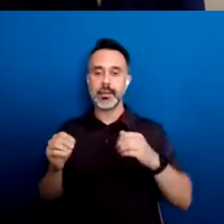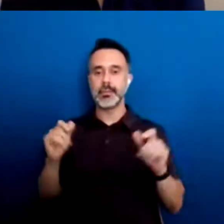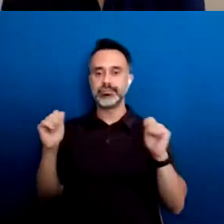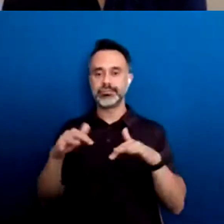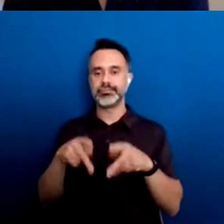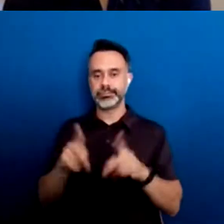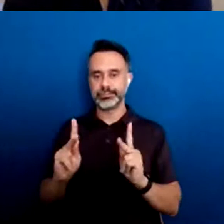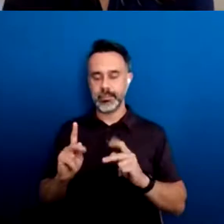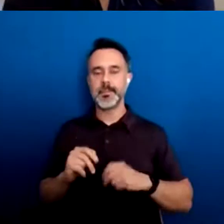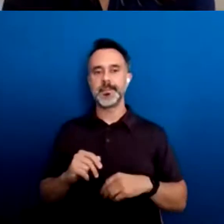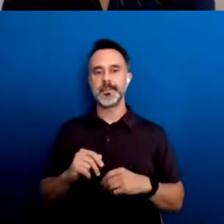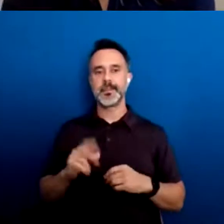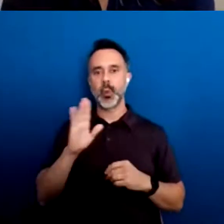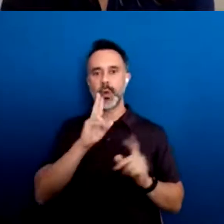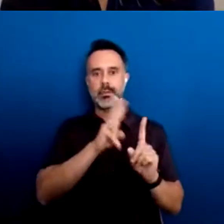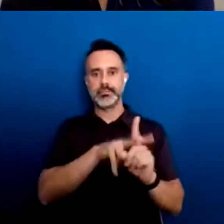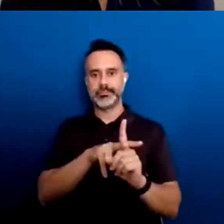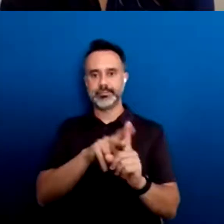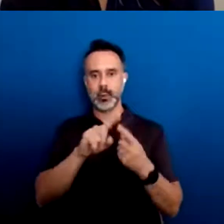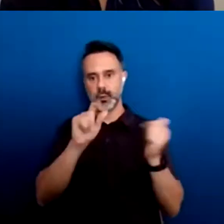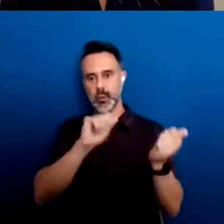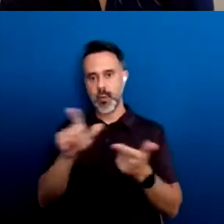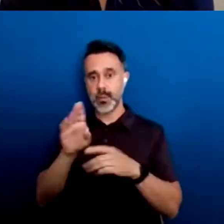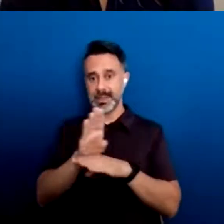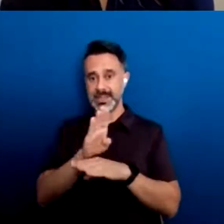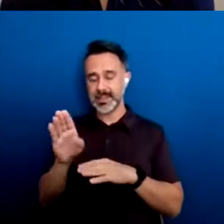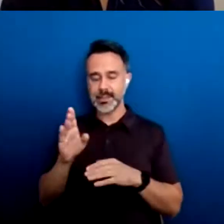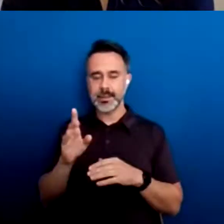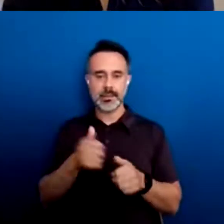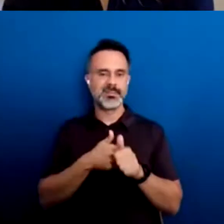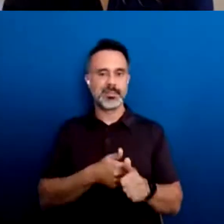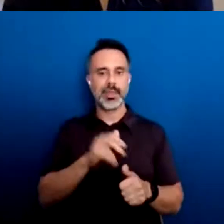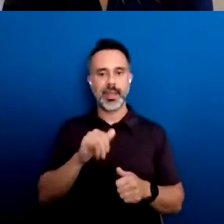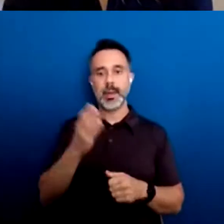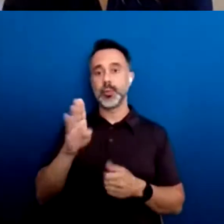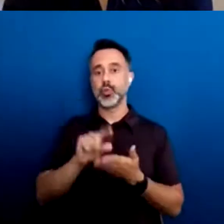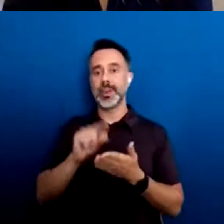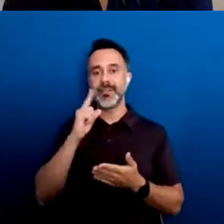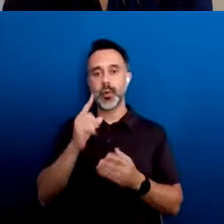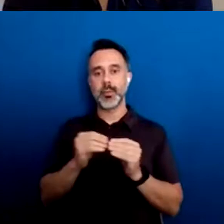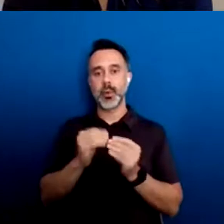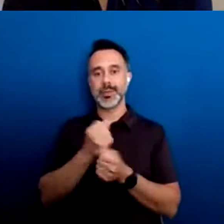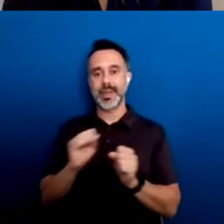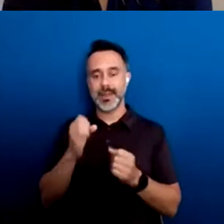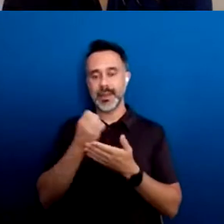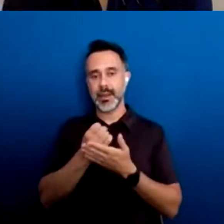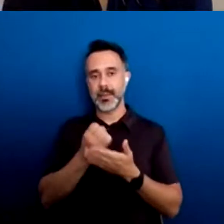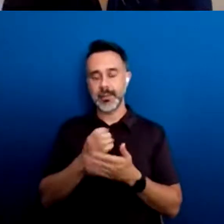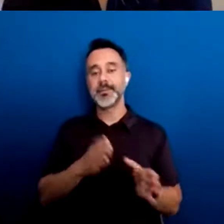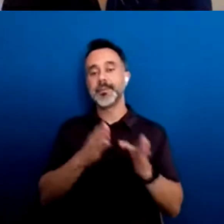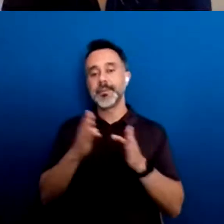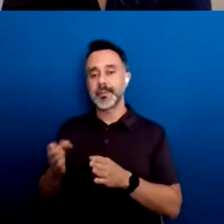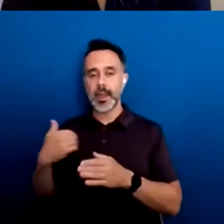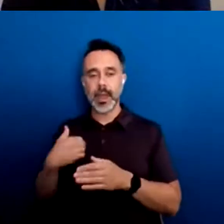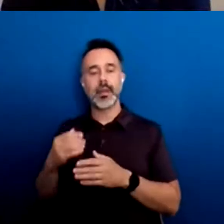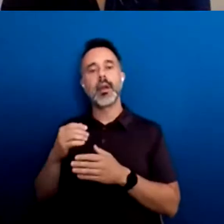sectors that are currently affected by the Blueprint for a Safer Economy. We would also update our local health order to align with